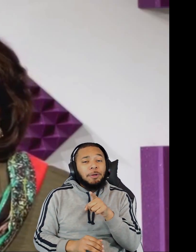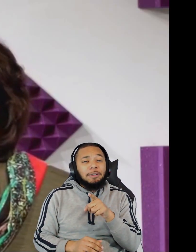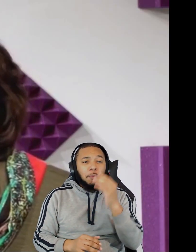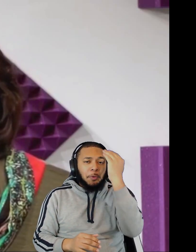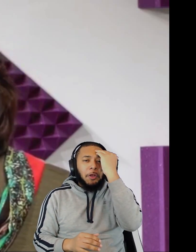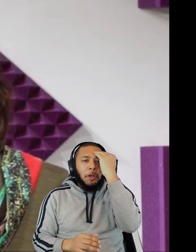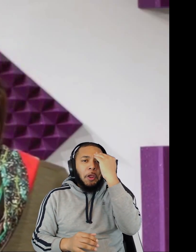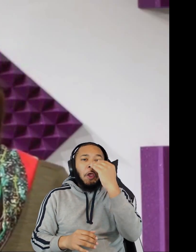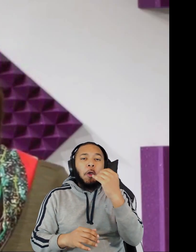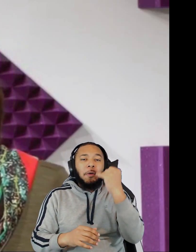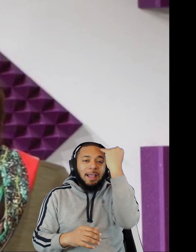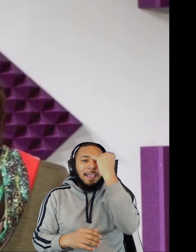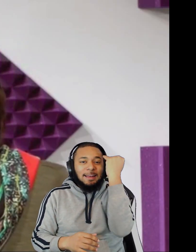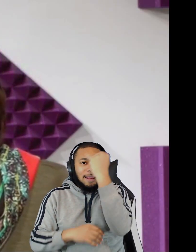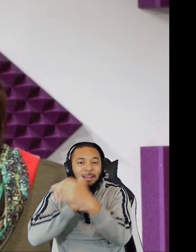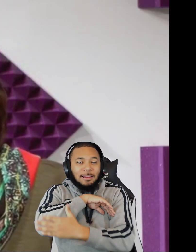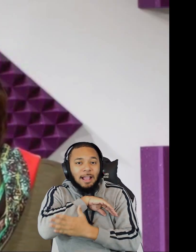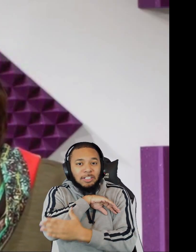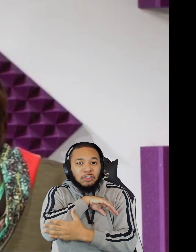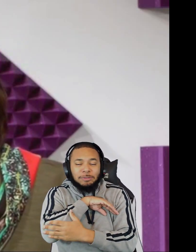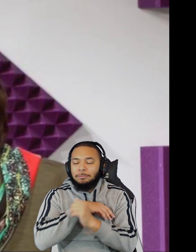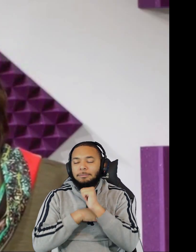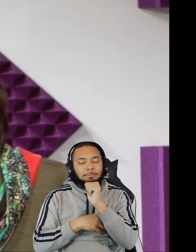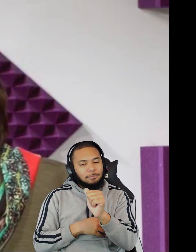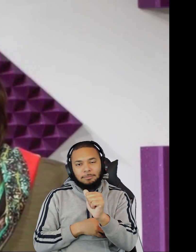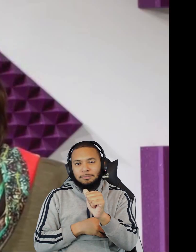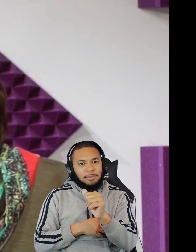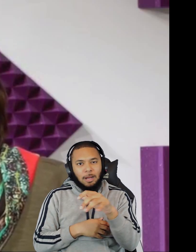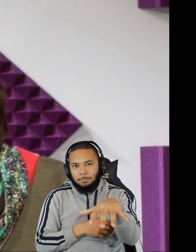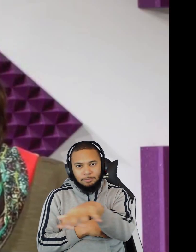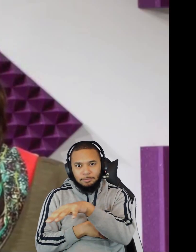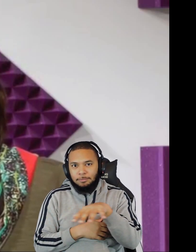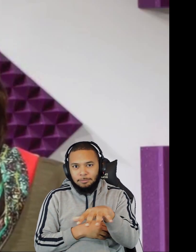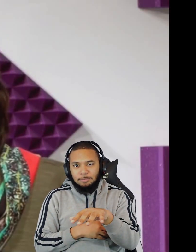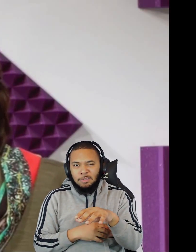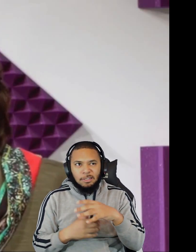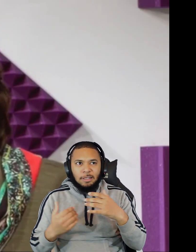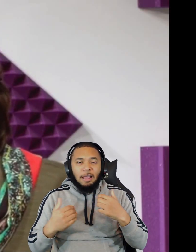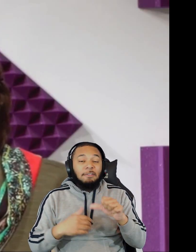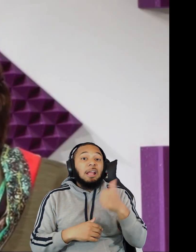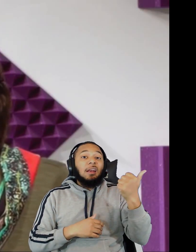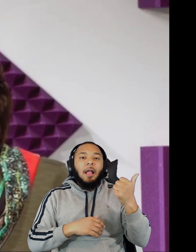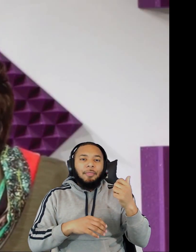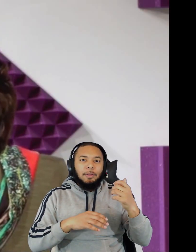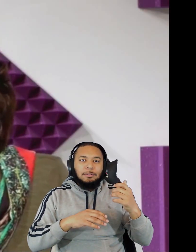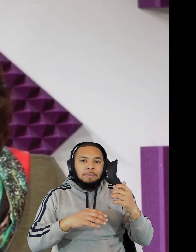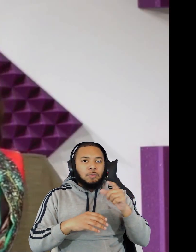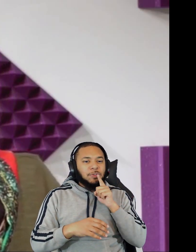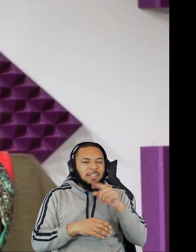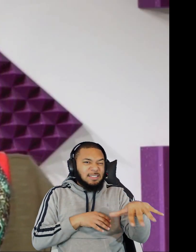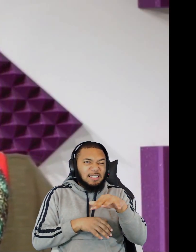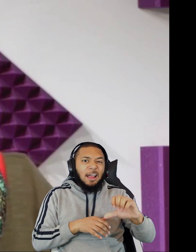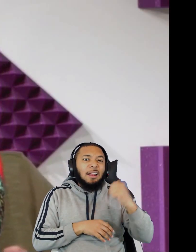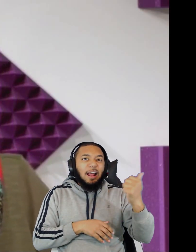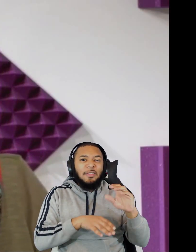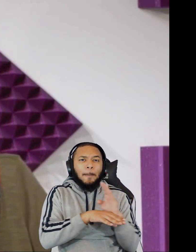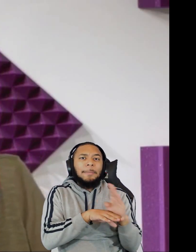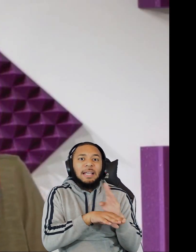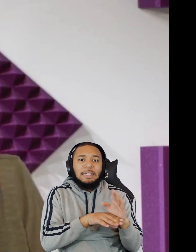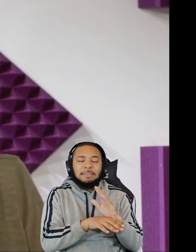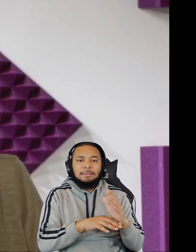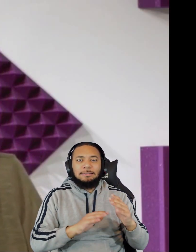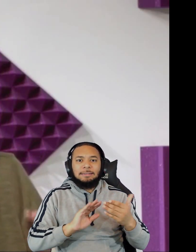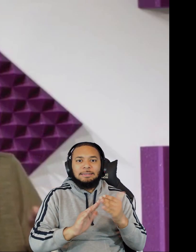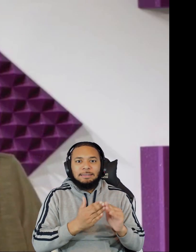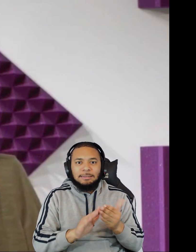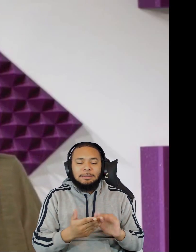the location of this story. Some other busy city, and it could be in a lot of different places. It would have to be a place that had